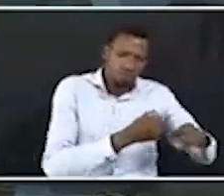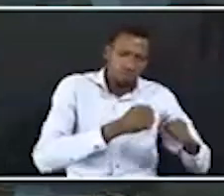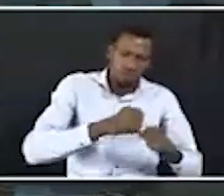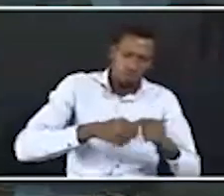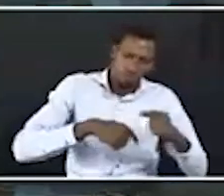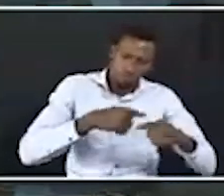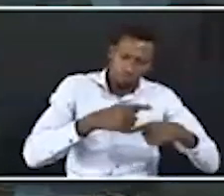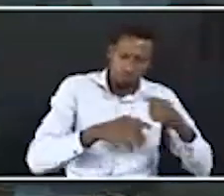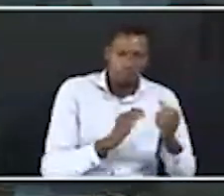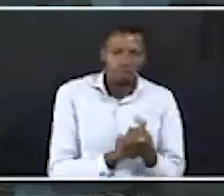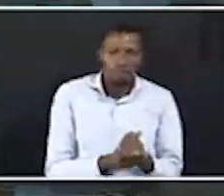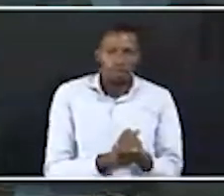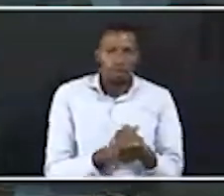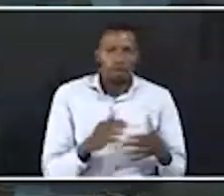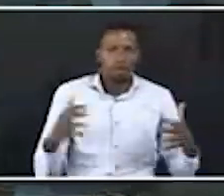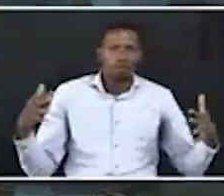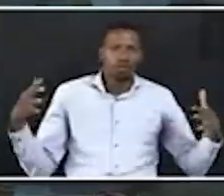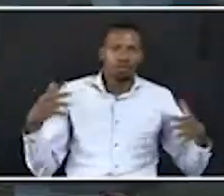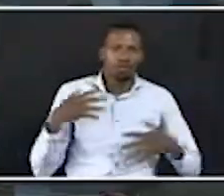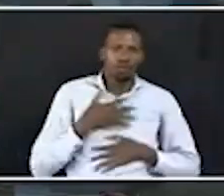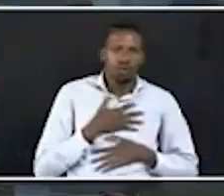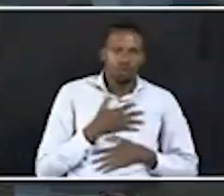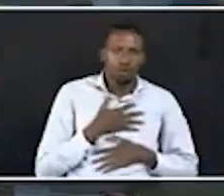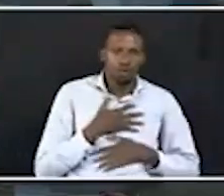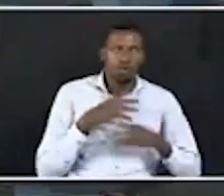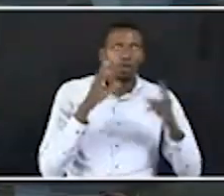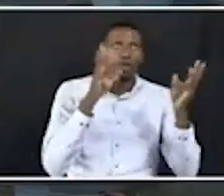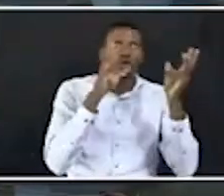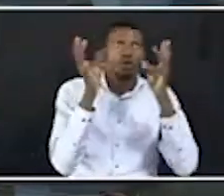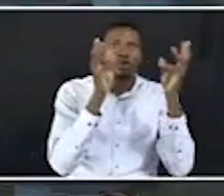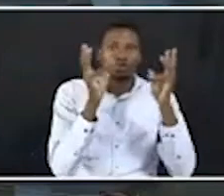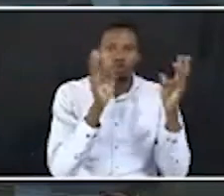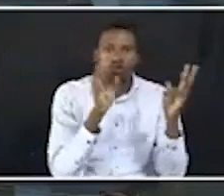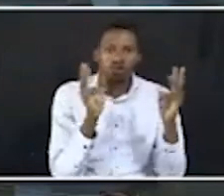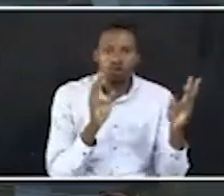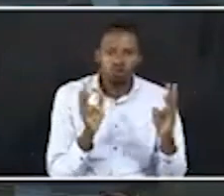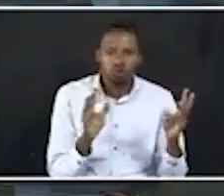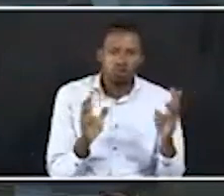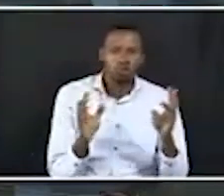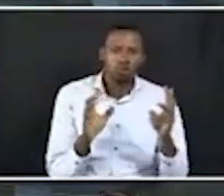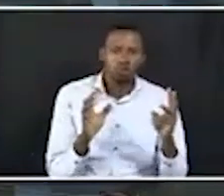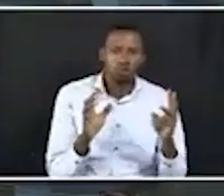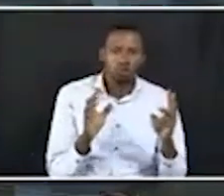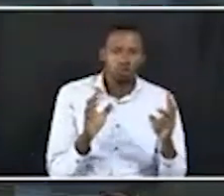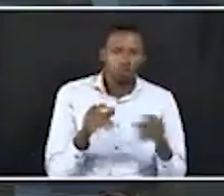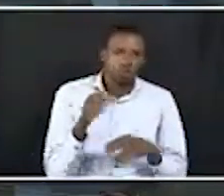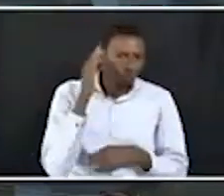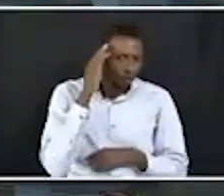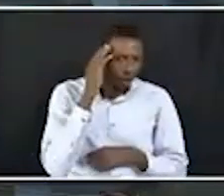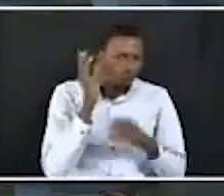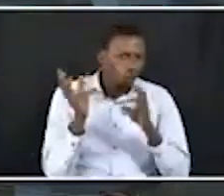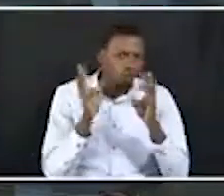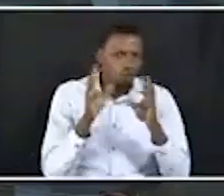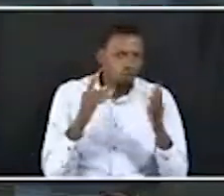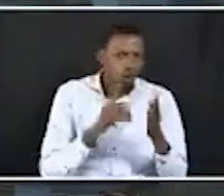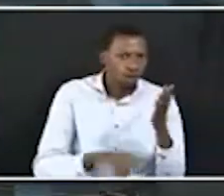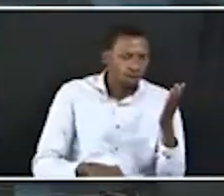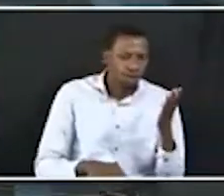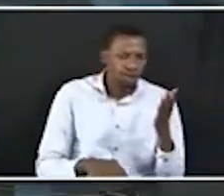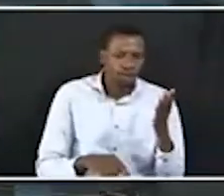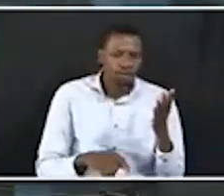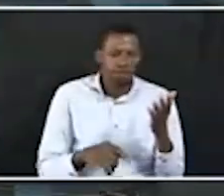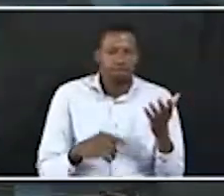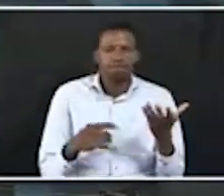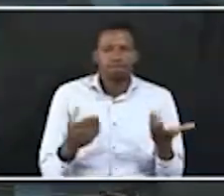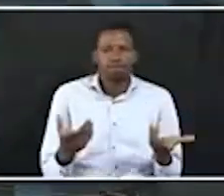went. Then suddenly, the wind became heavy. Do you all know what a storm is? The